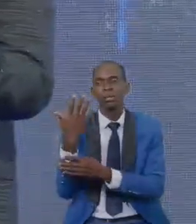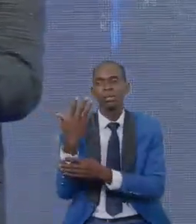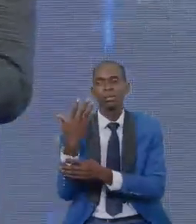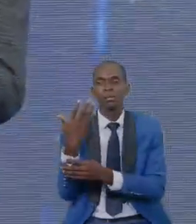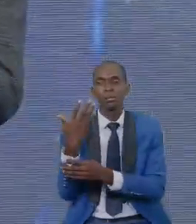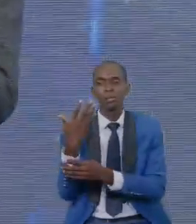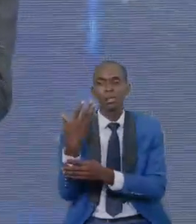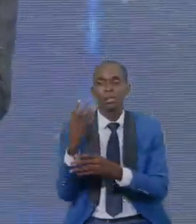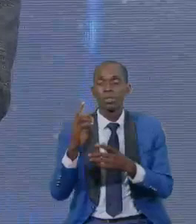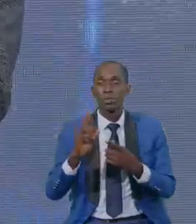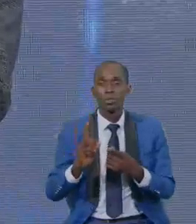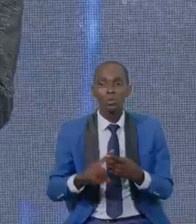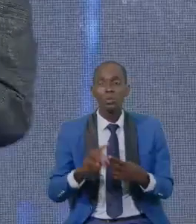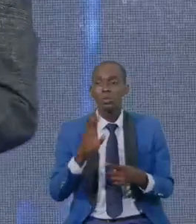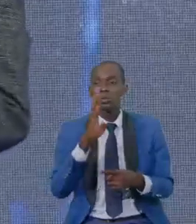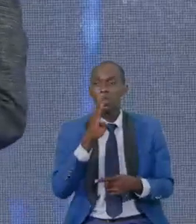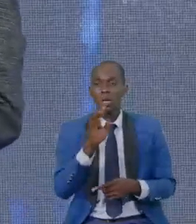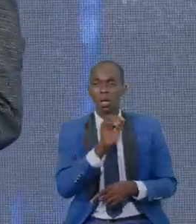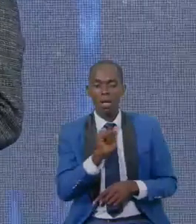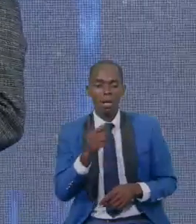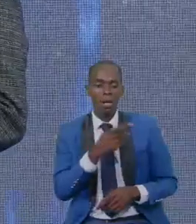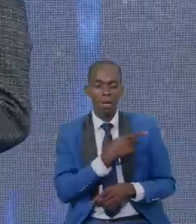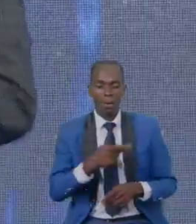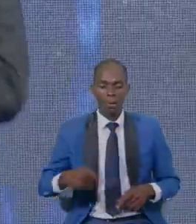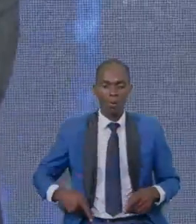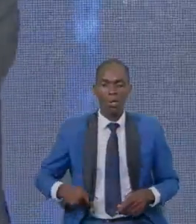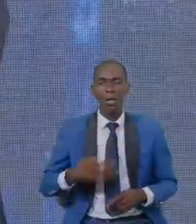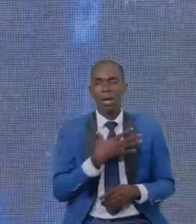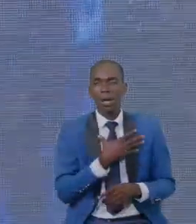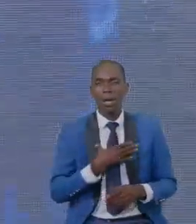to be a prince and a savior,